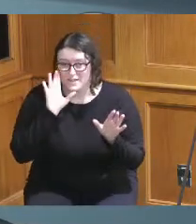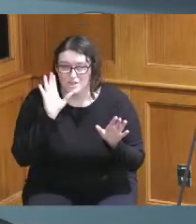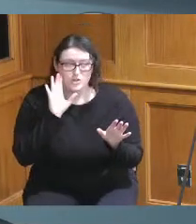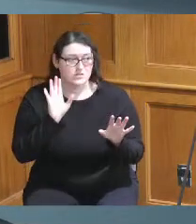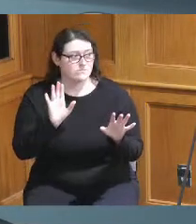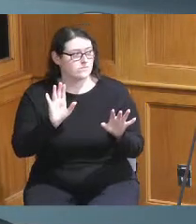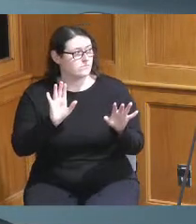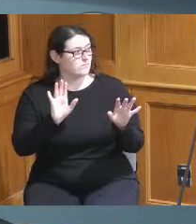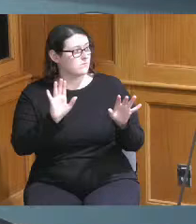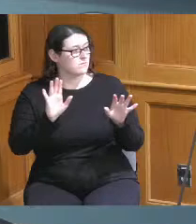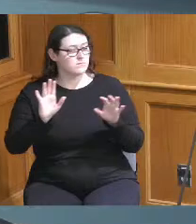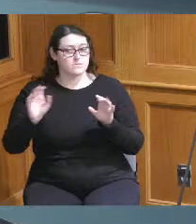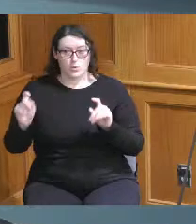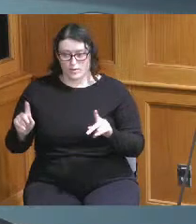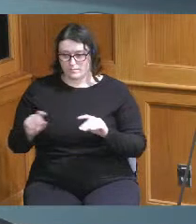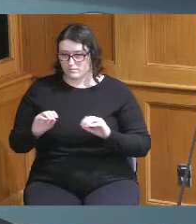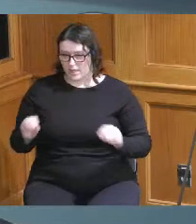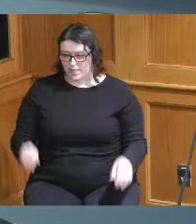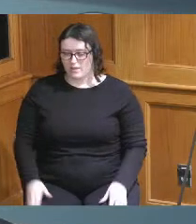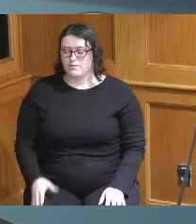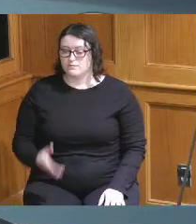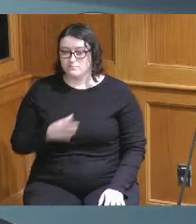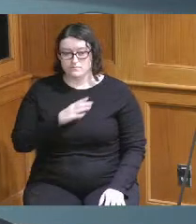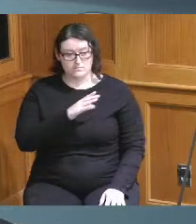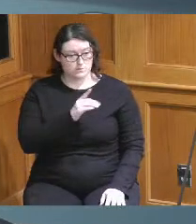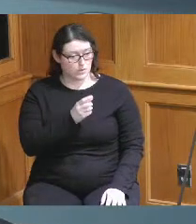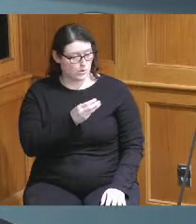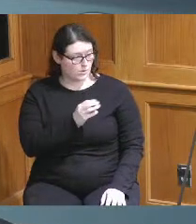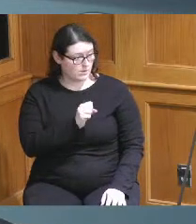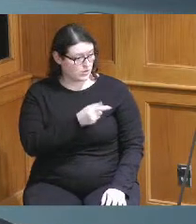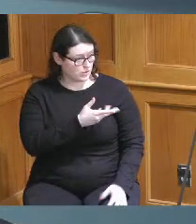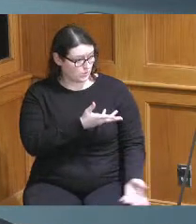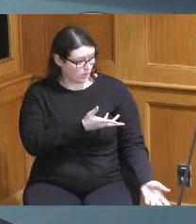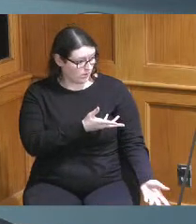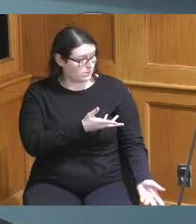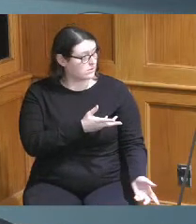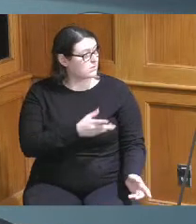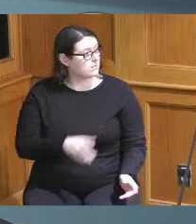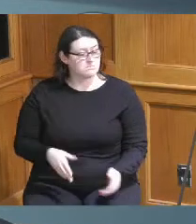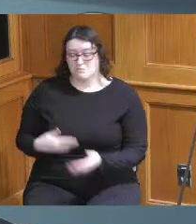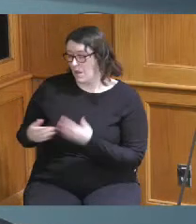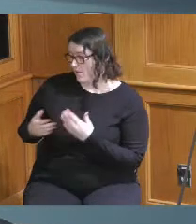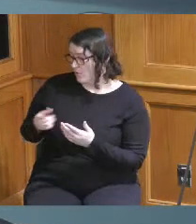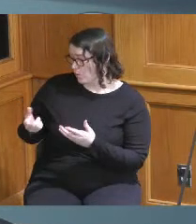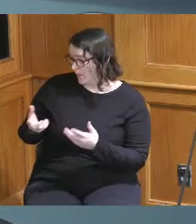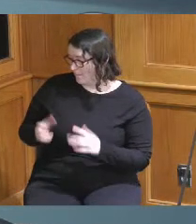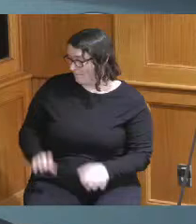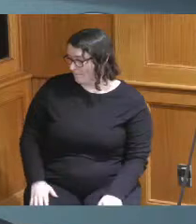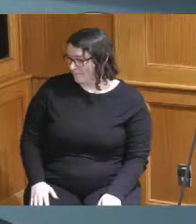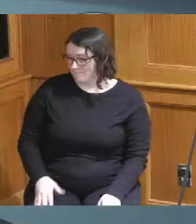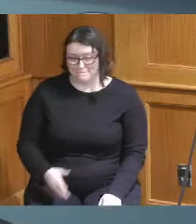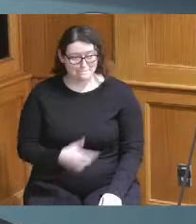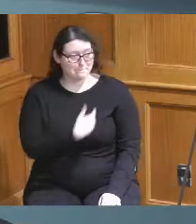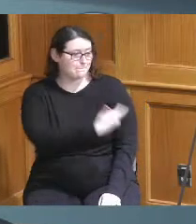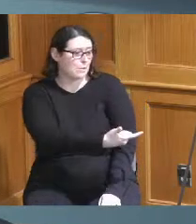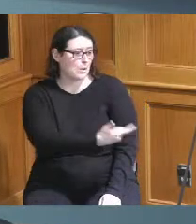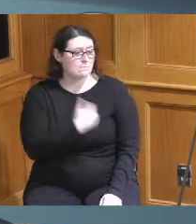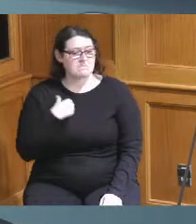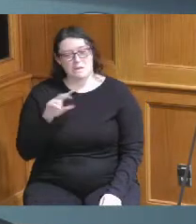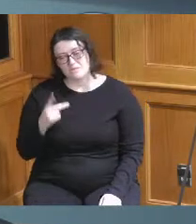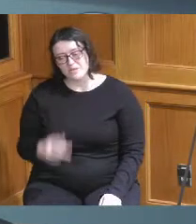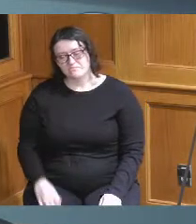Okay. Commissioner, would you like to lead off, or However you want to do it. well, go ahead, and I'll go